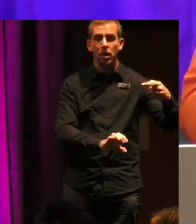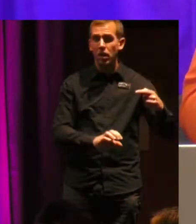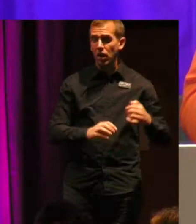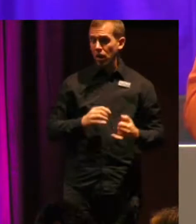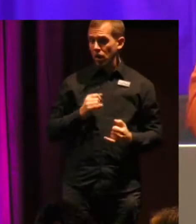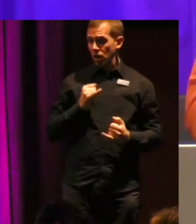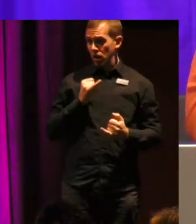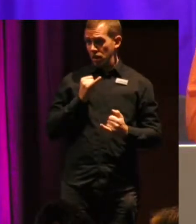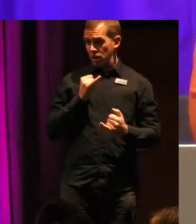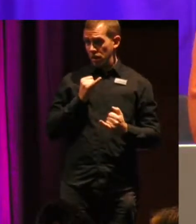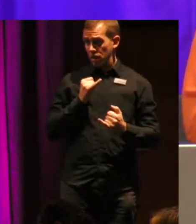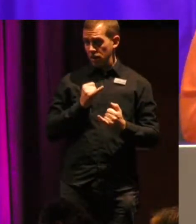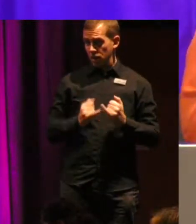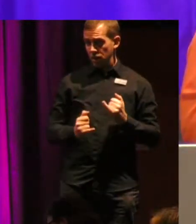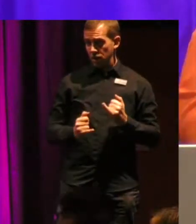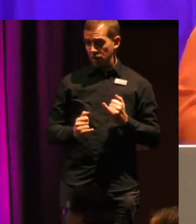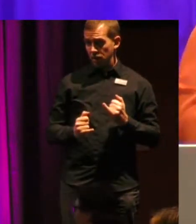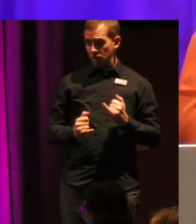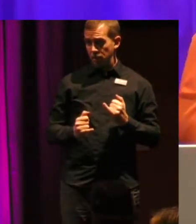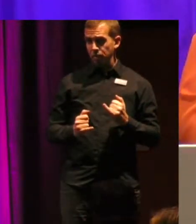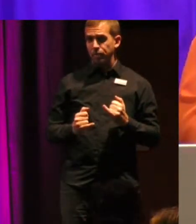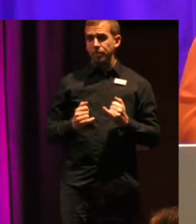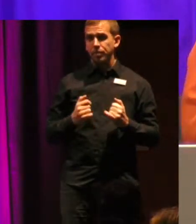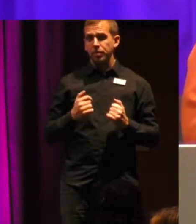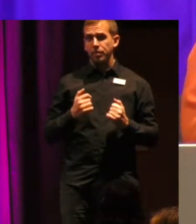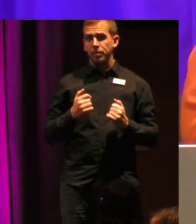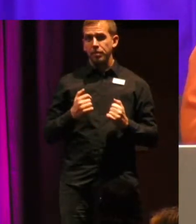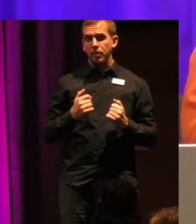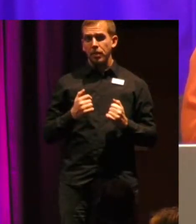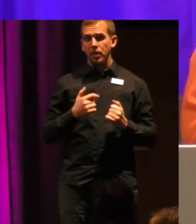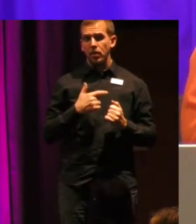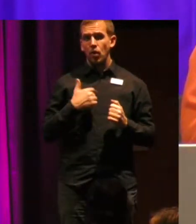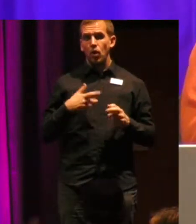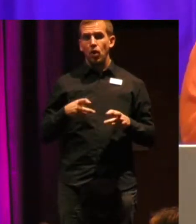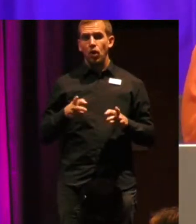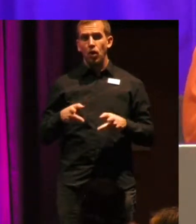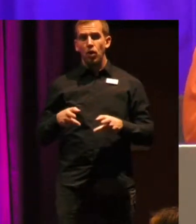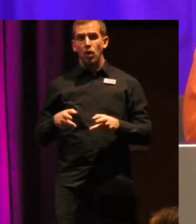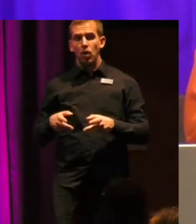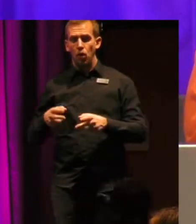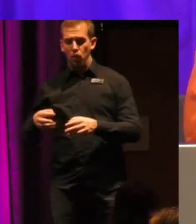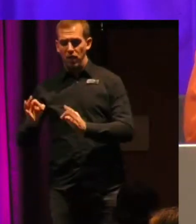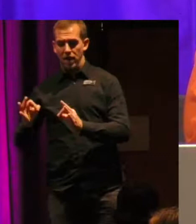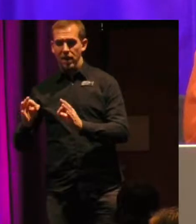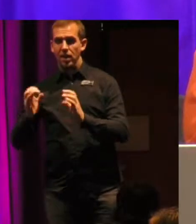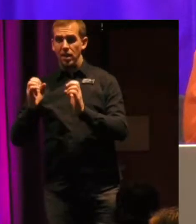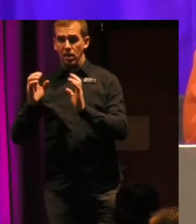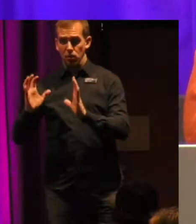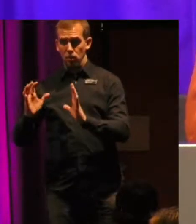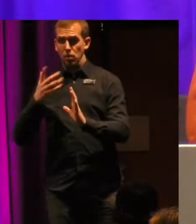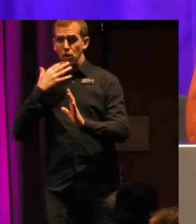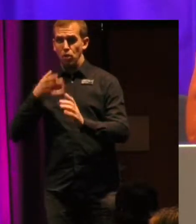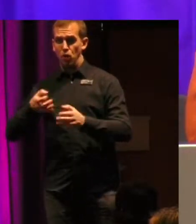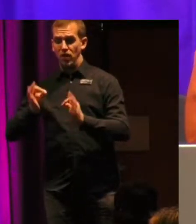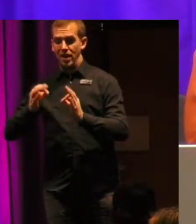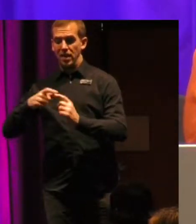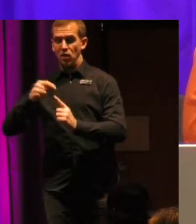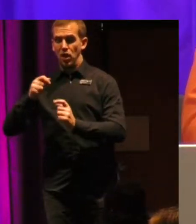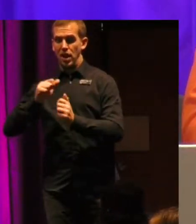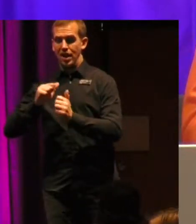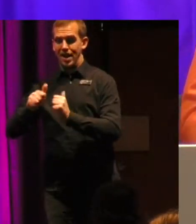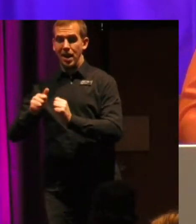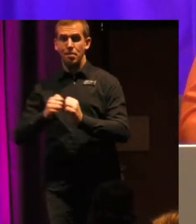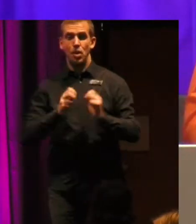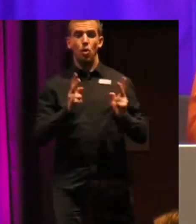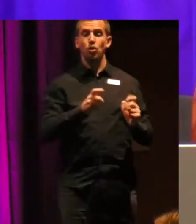this, I'm talking about public officials now, but we've also had this a lot with our journalists, and people haven't talked about it as much. And so